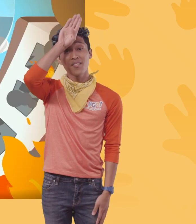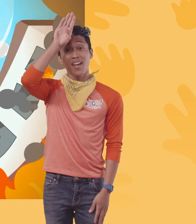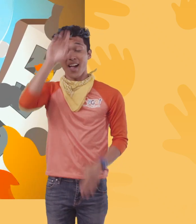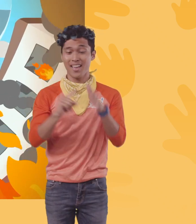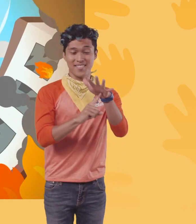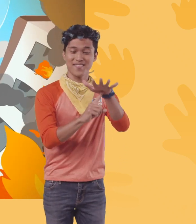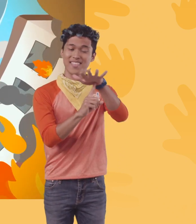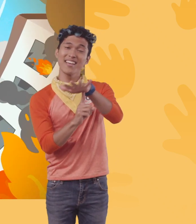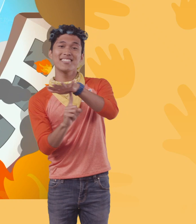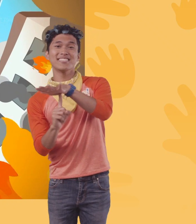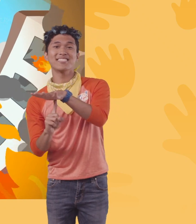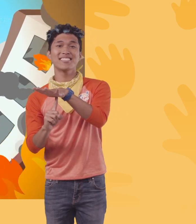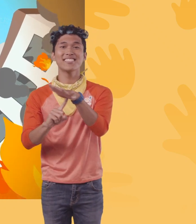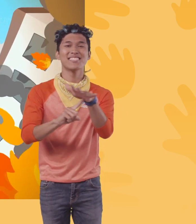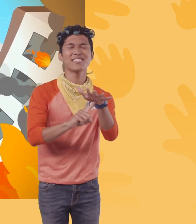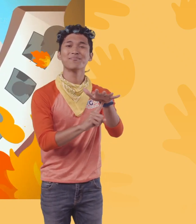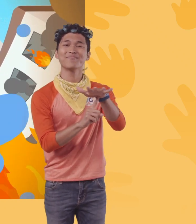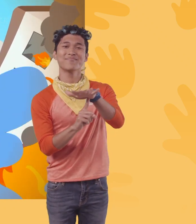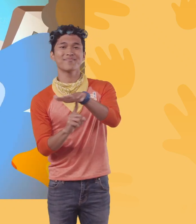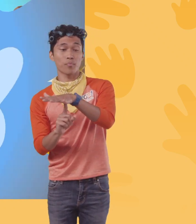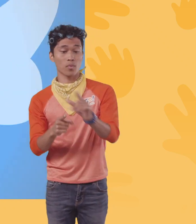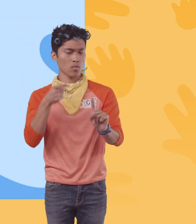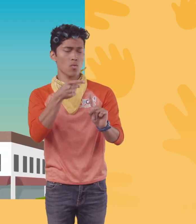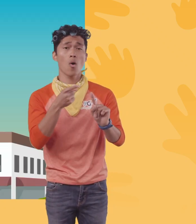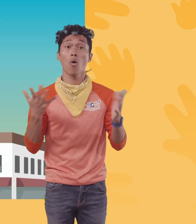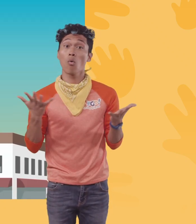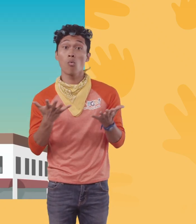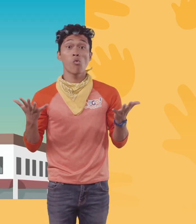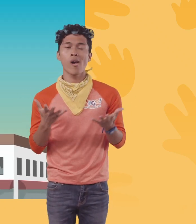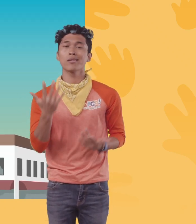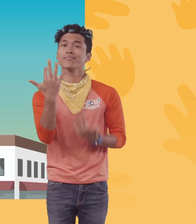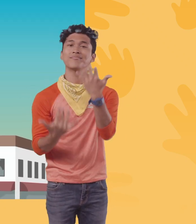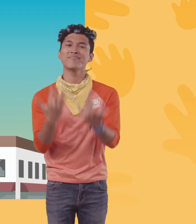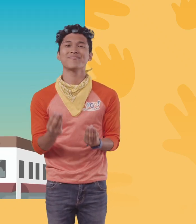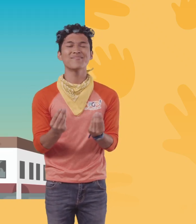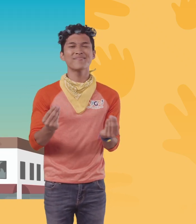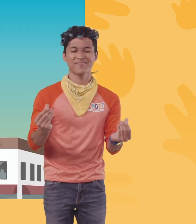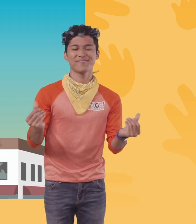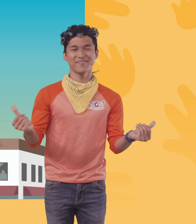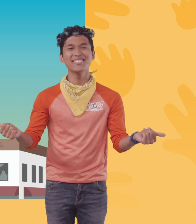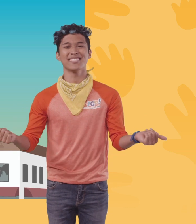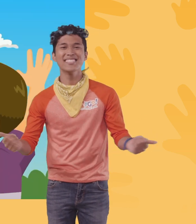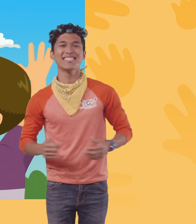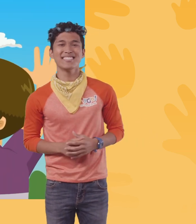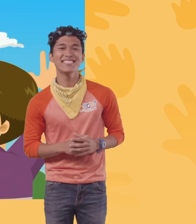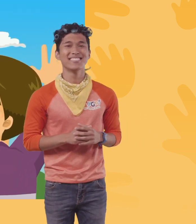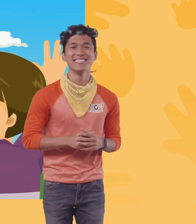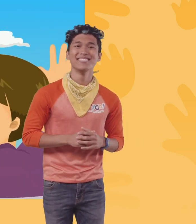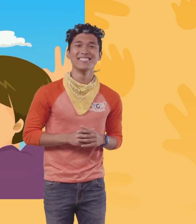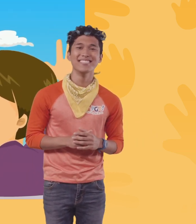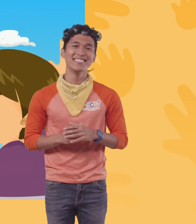A firefighting helicopter, on a mission to put those fires out.